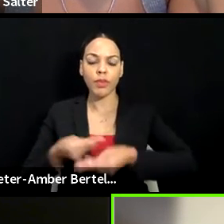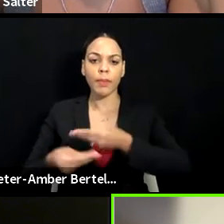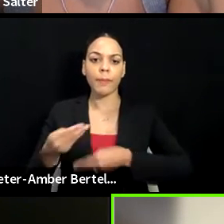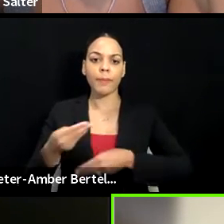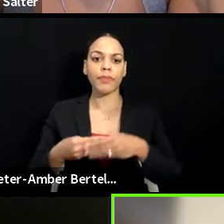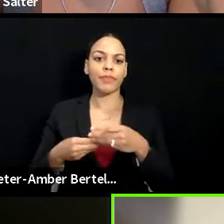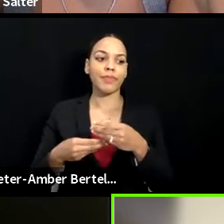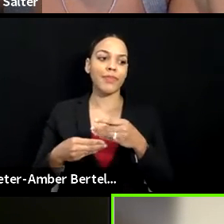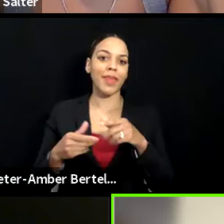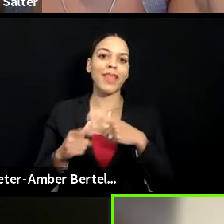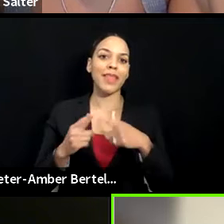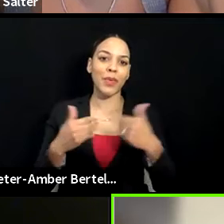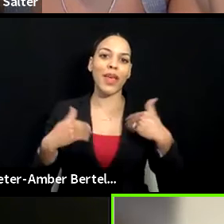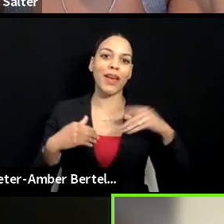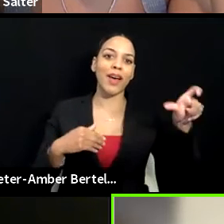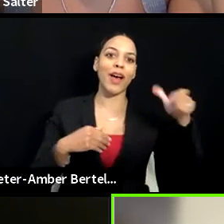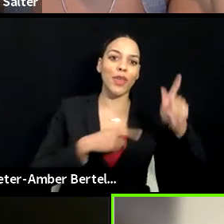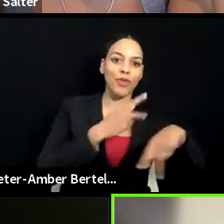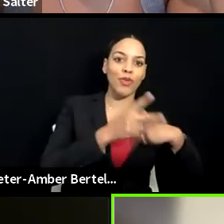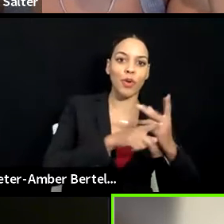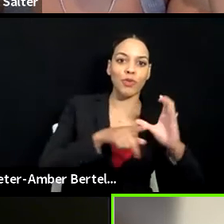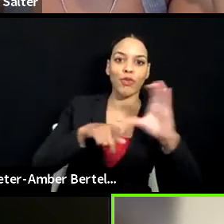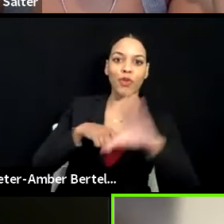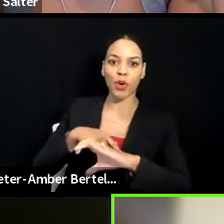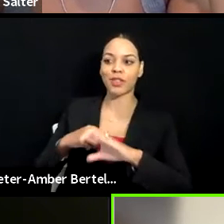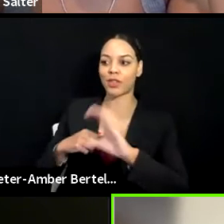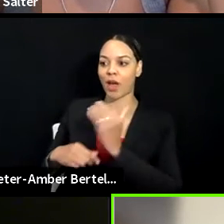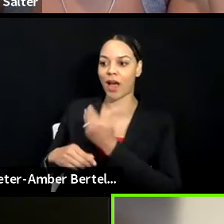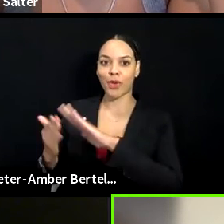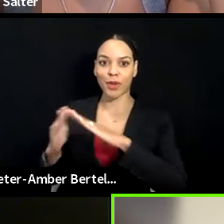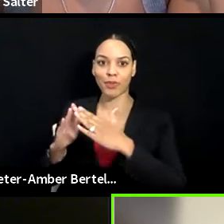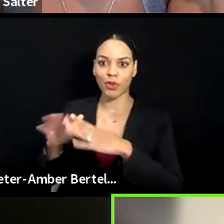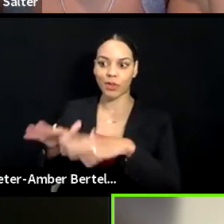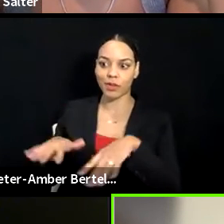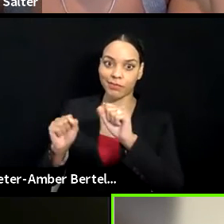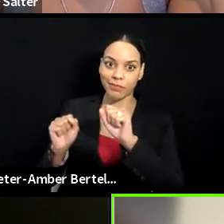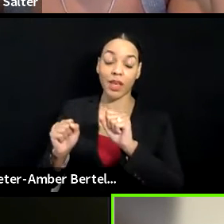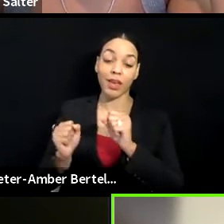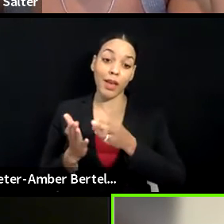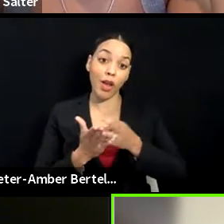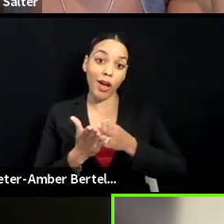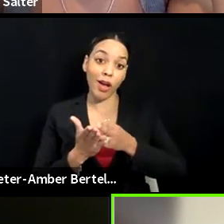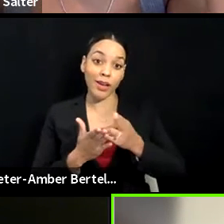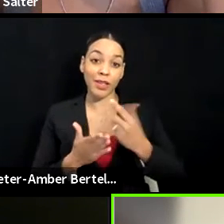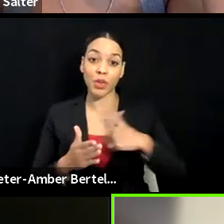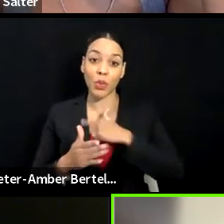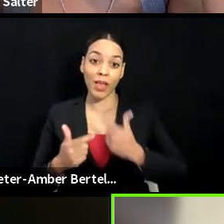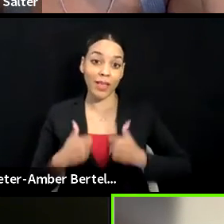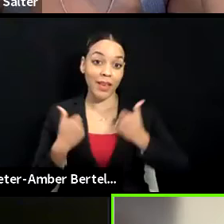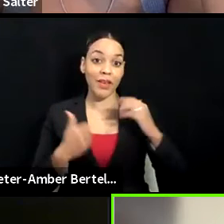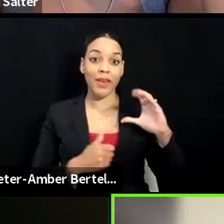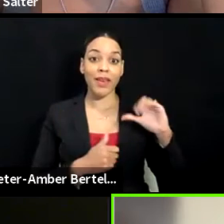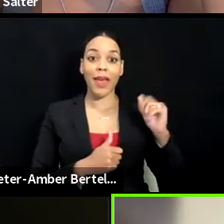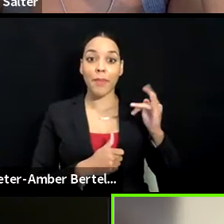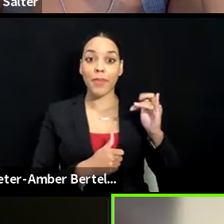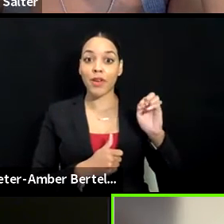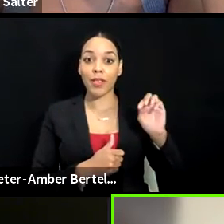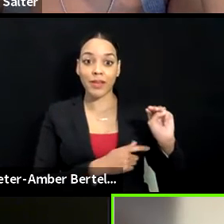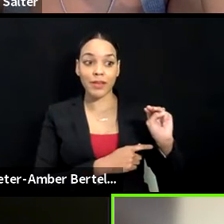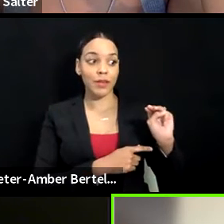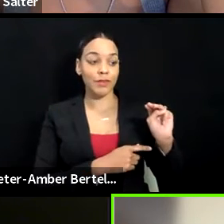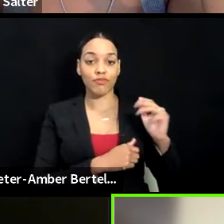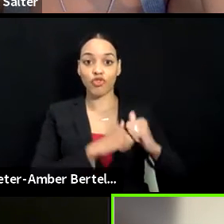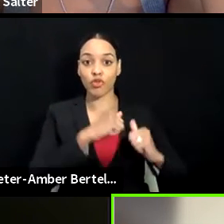other forms forced on us. And you know, to be honest, we're all living in a capitalism structure right now. There's no escaping that. I